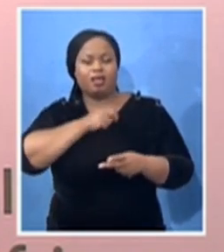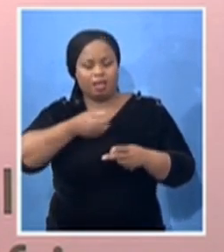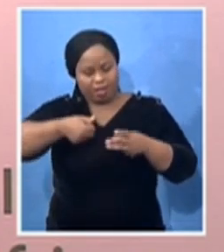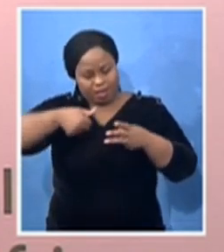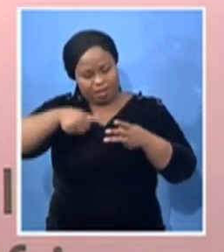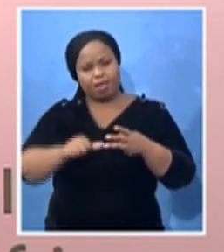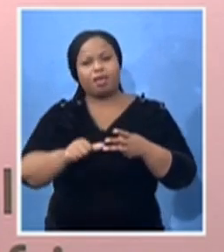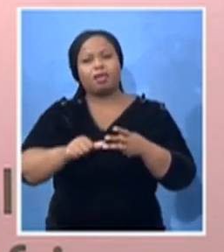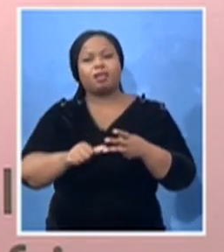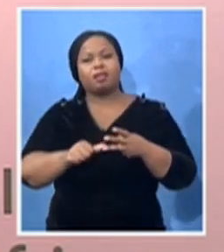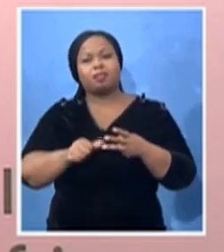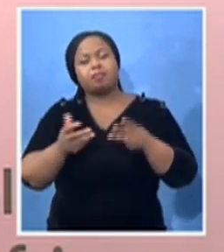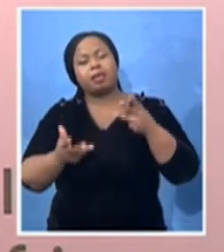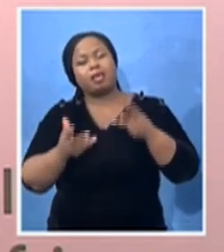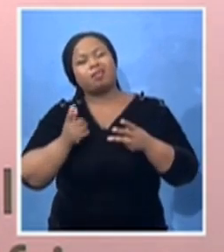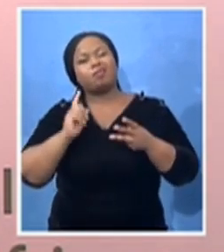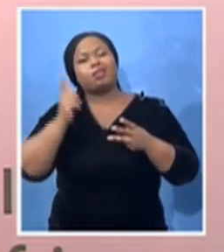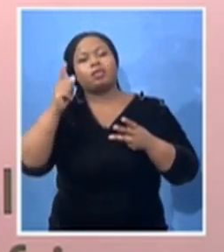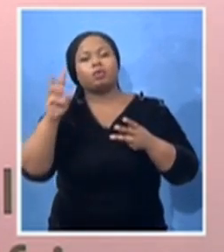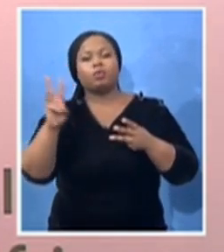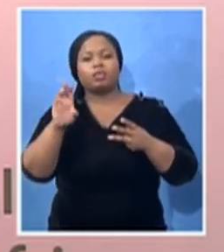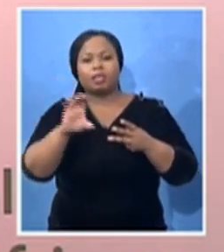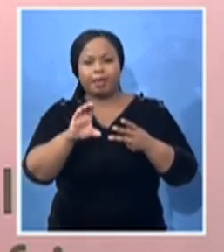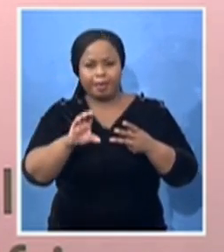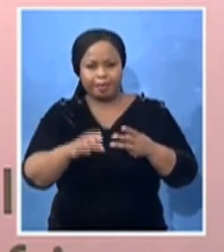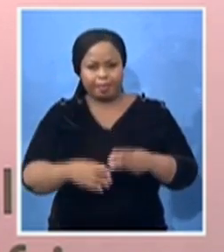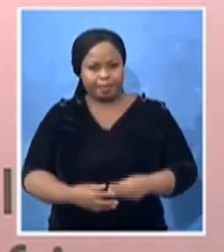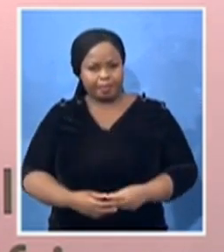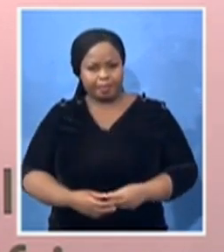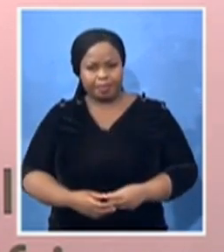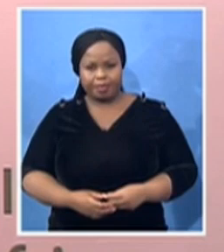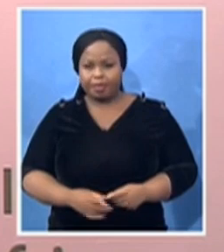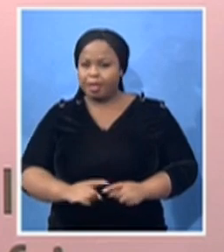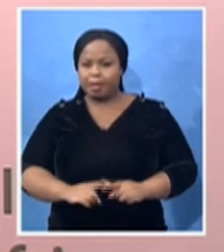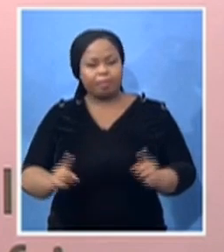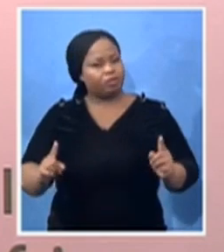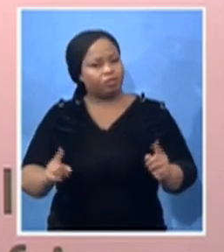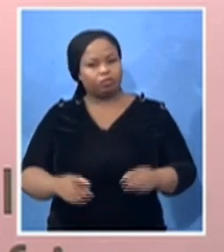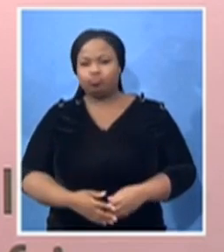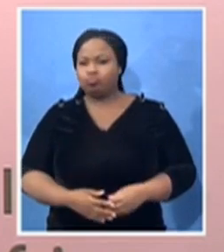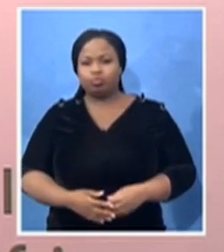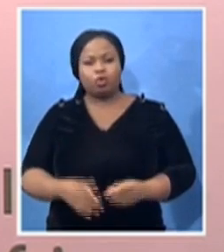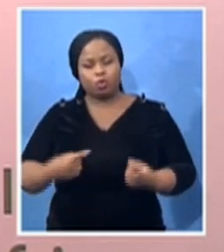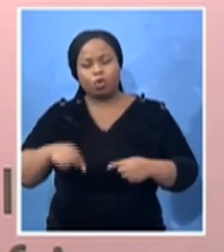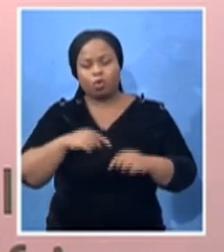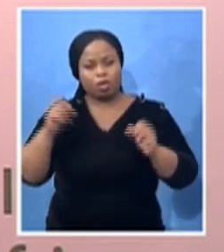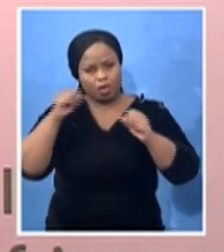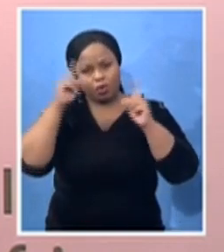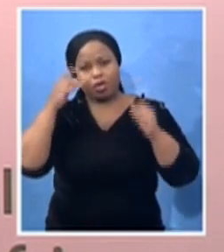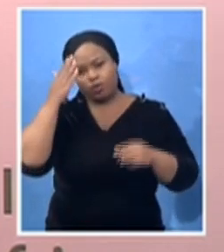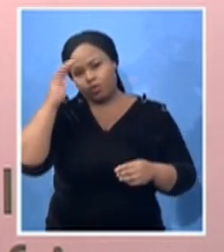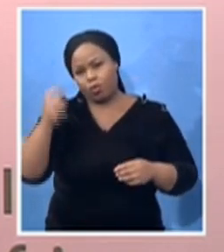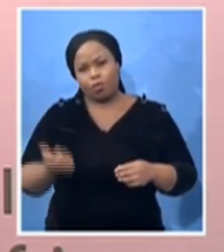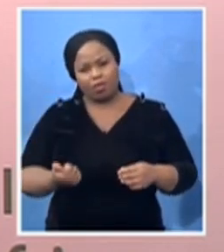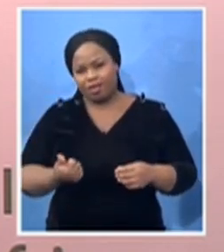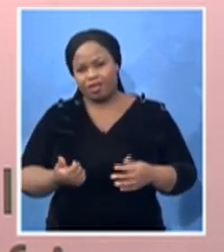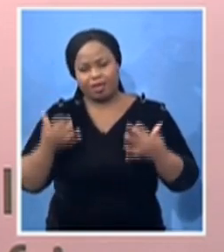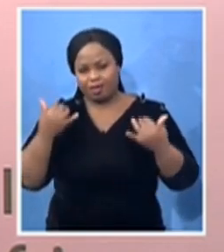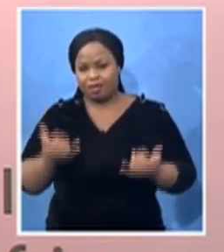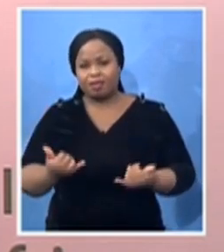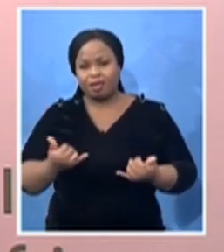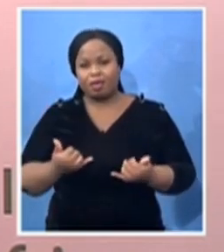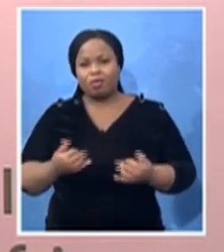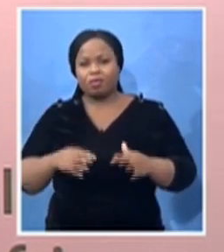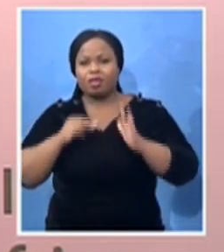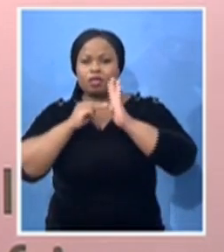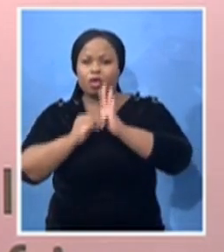Cape. Of course, I think we all are aware now that the models didn't quite get it right